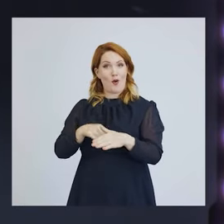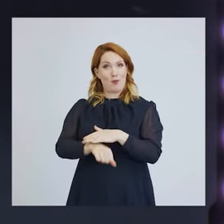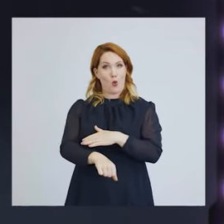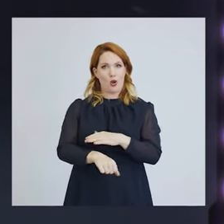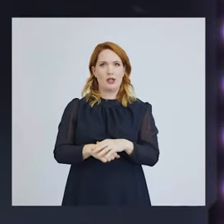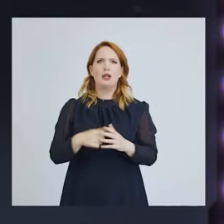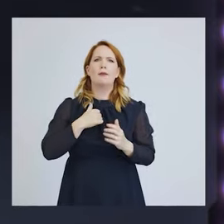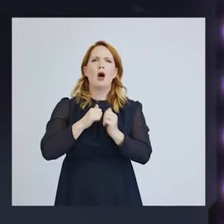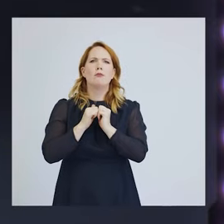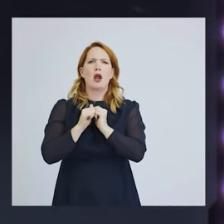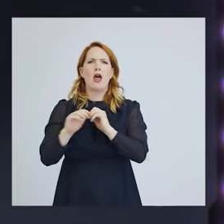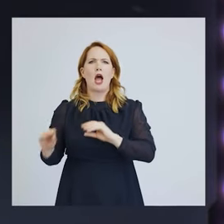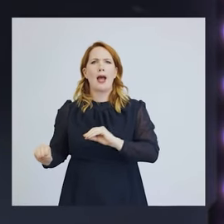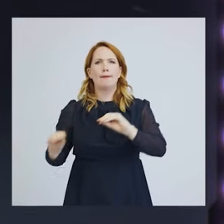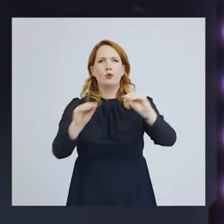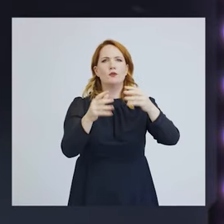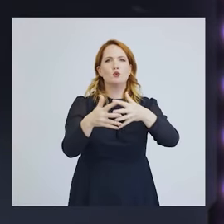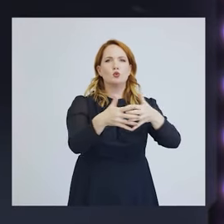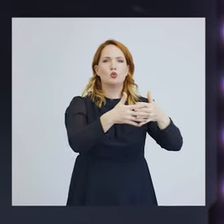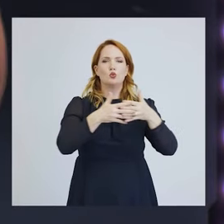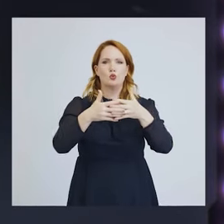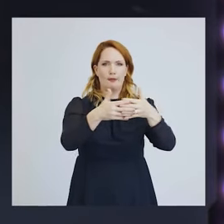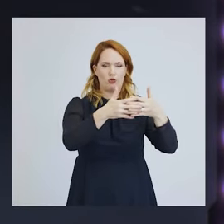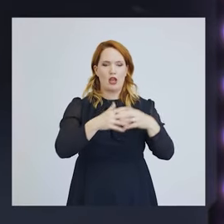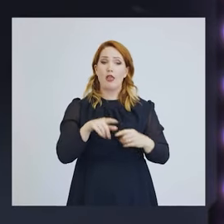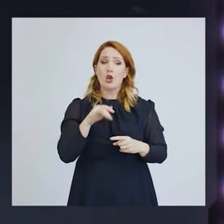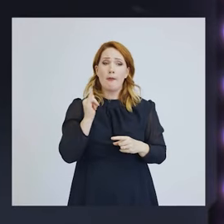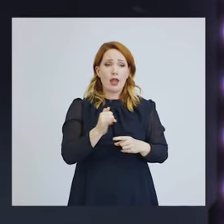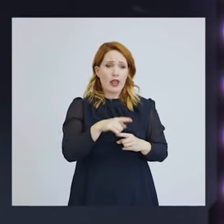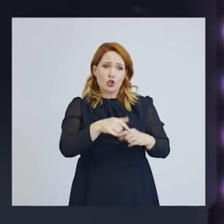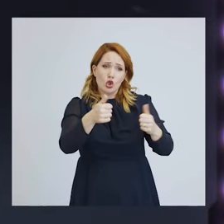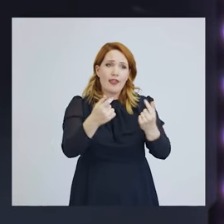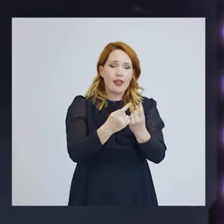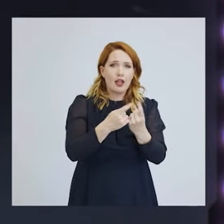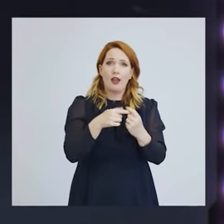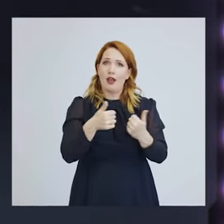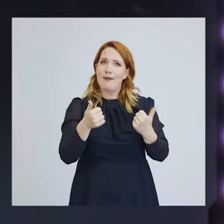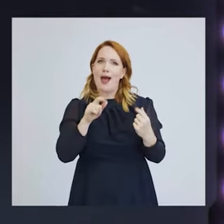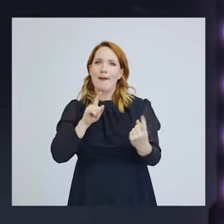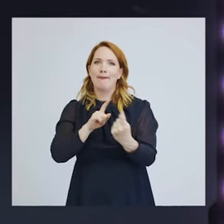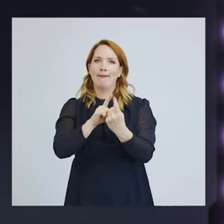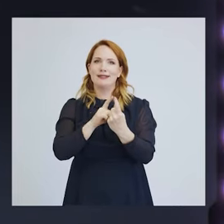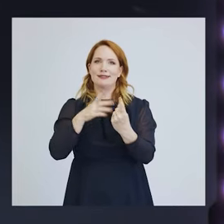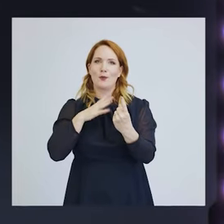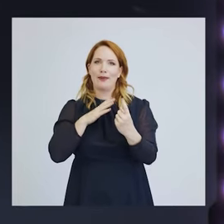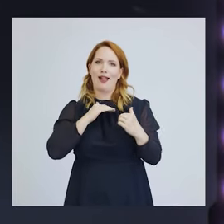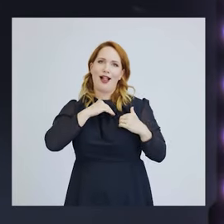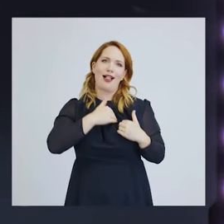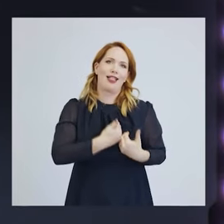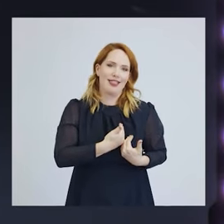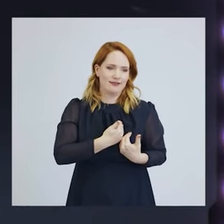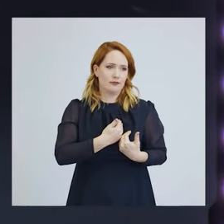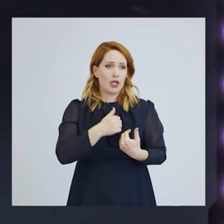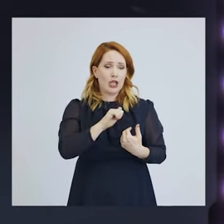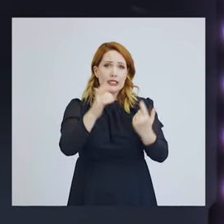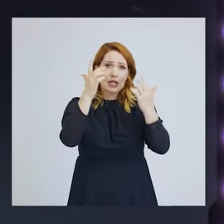about to be born. And just before she was born, my brother moved over to the USA, which isn't a bad thing. That was beautiful.